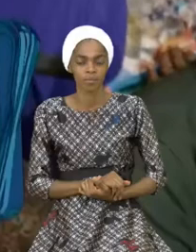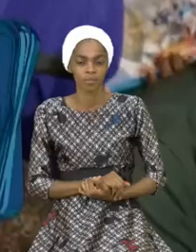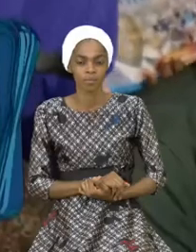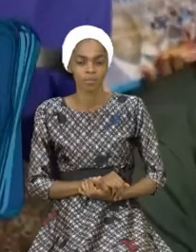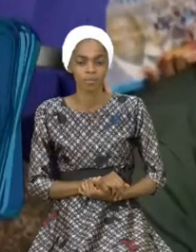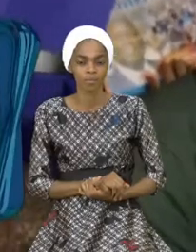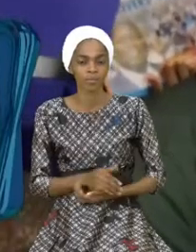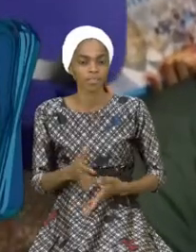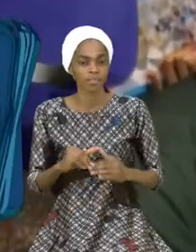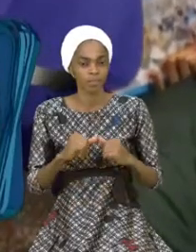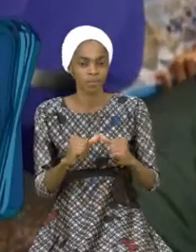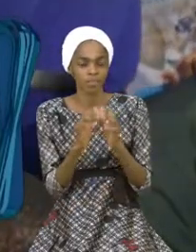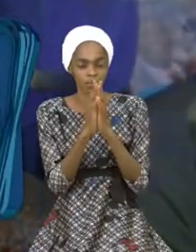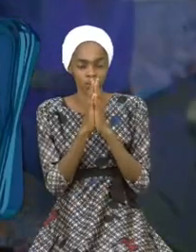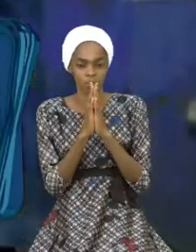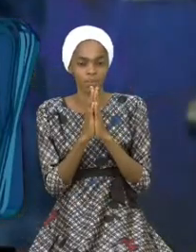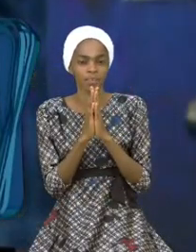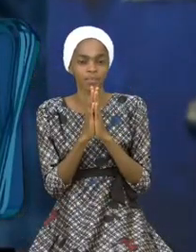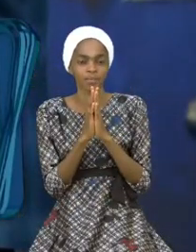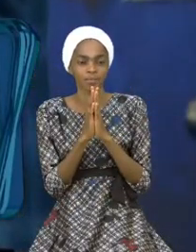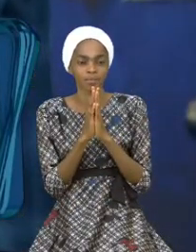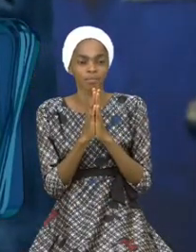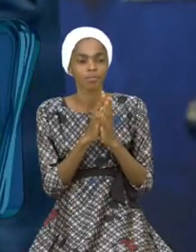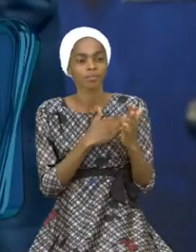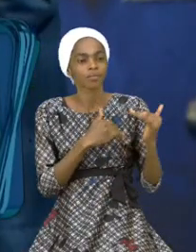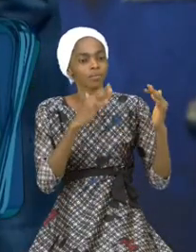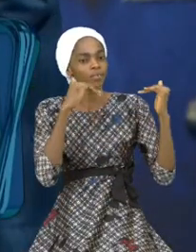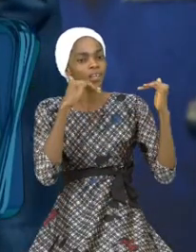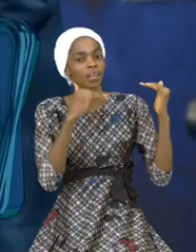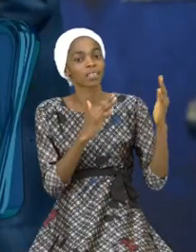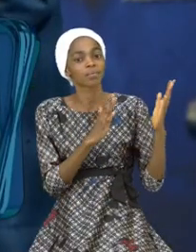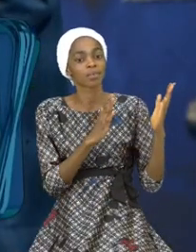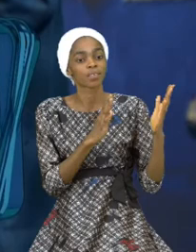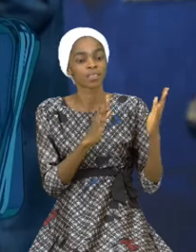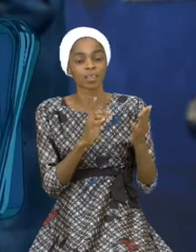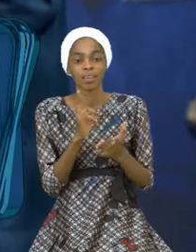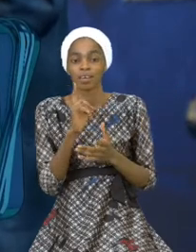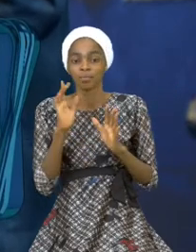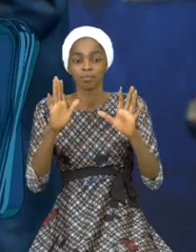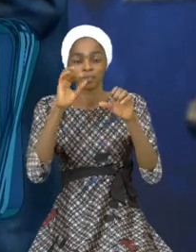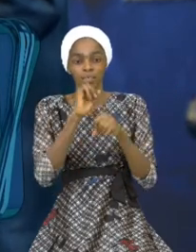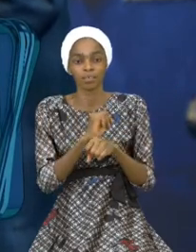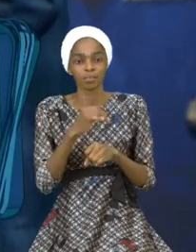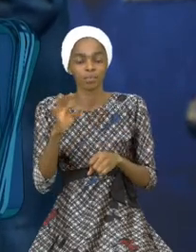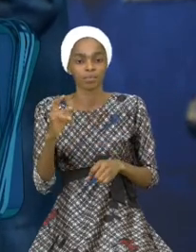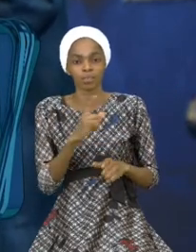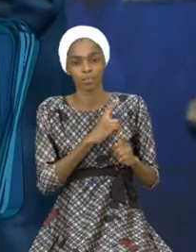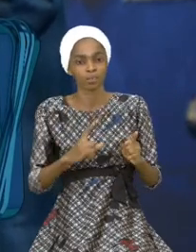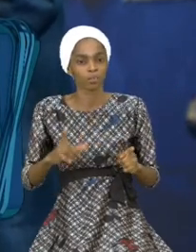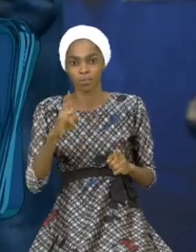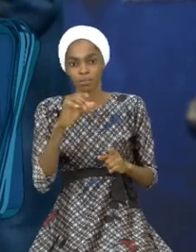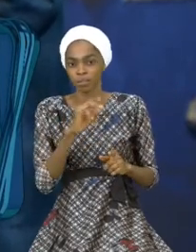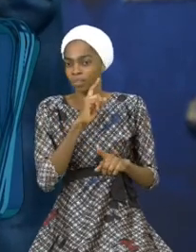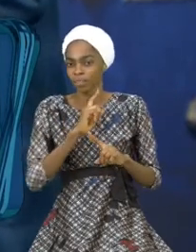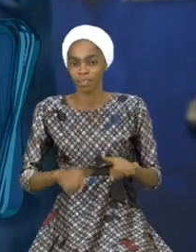Let's keep on praying. If you expect a miracle of the Lord, you can't miss it tonight. You